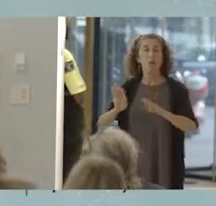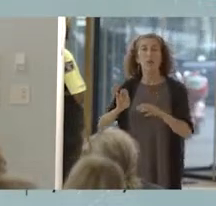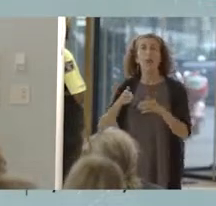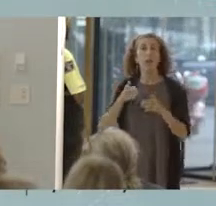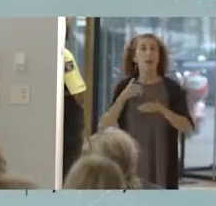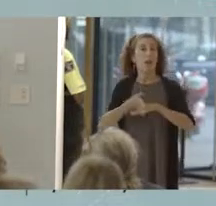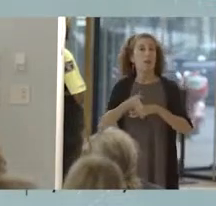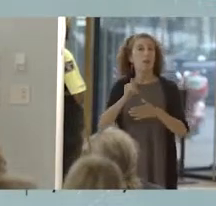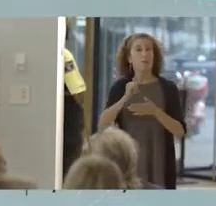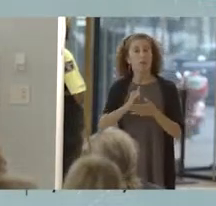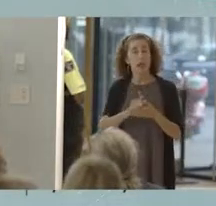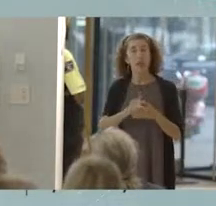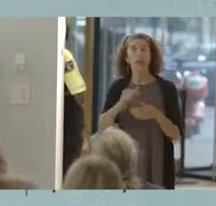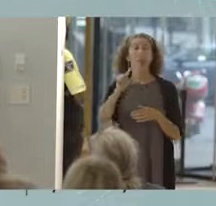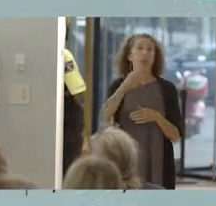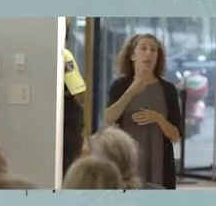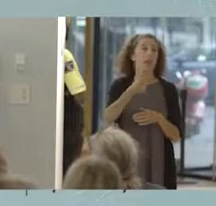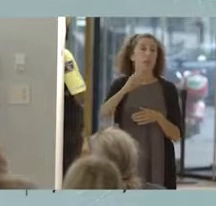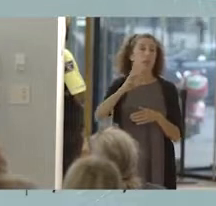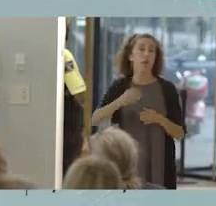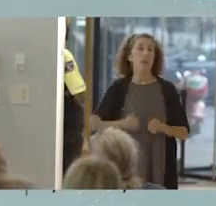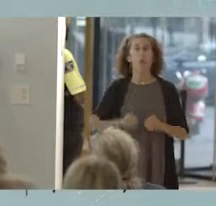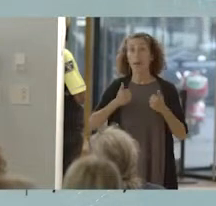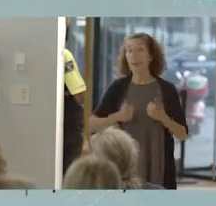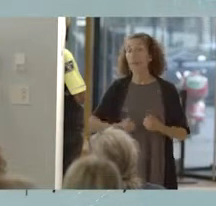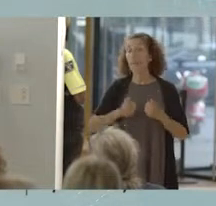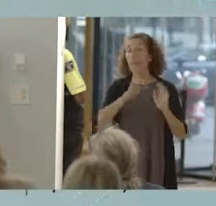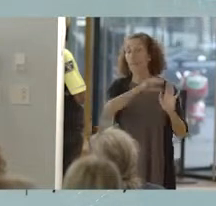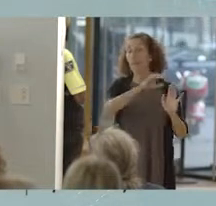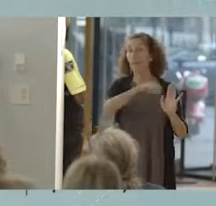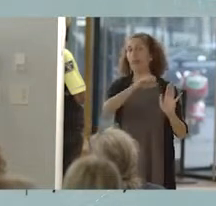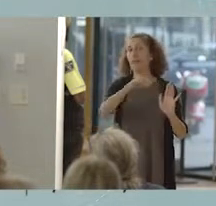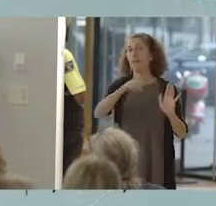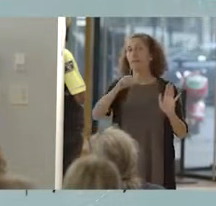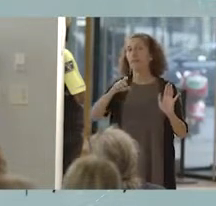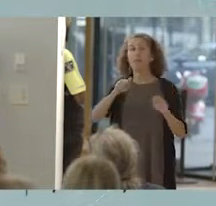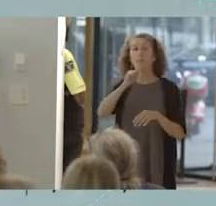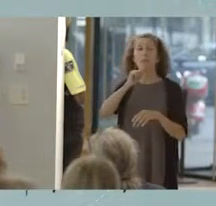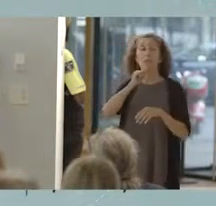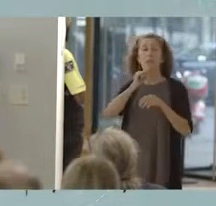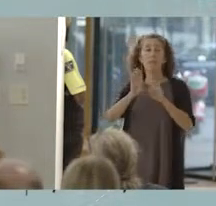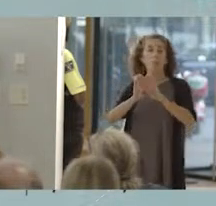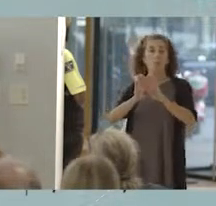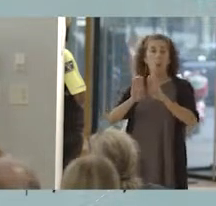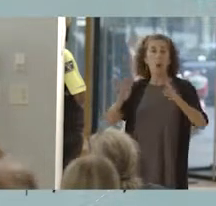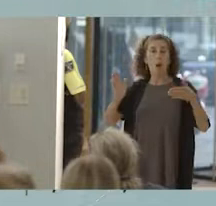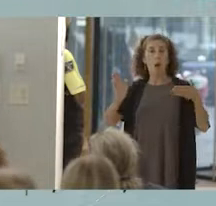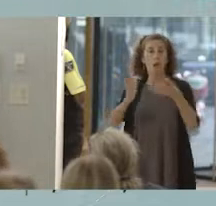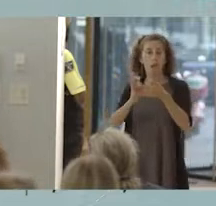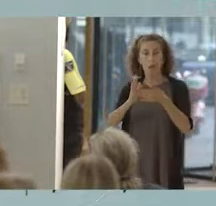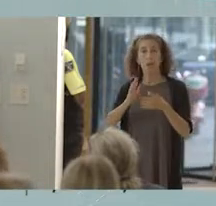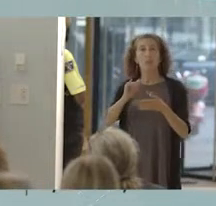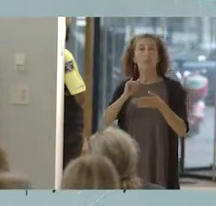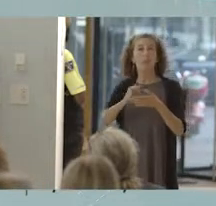the Gateway residences, we're able to integrate directly into the line of the privacy wall. And so there we think the impact should be